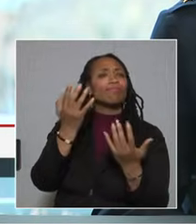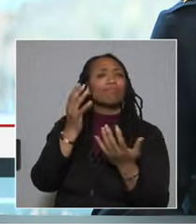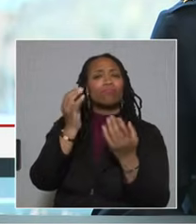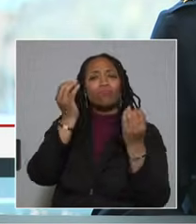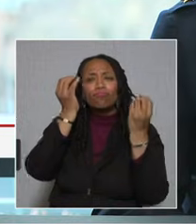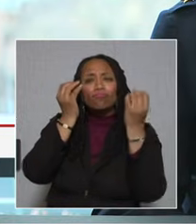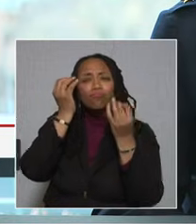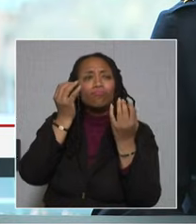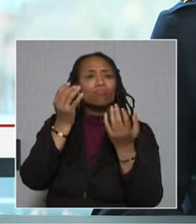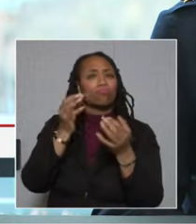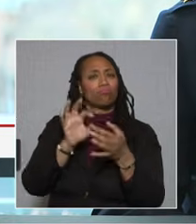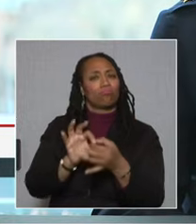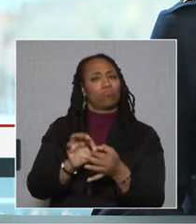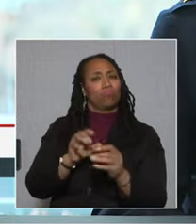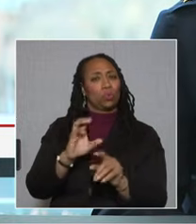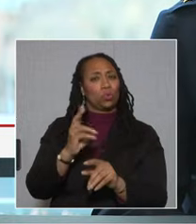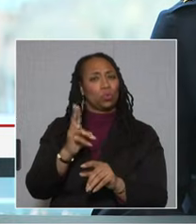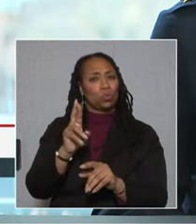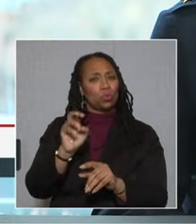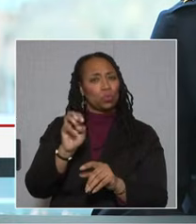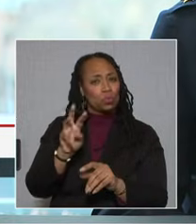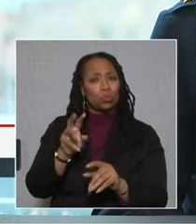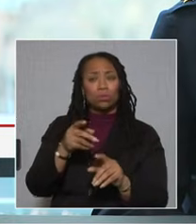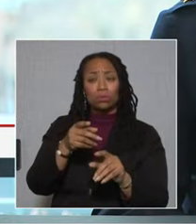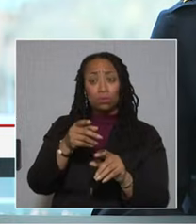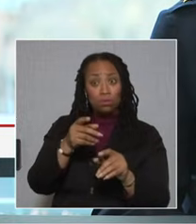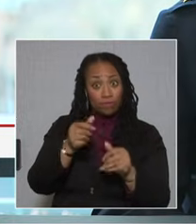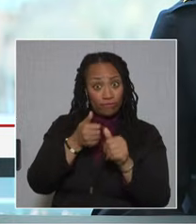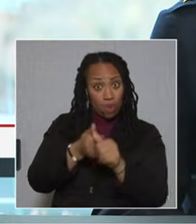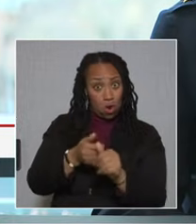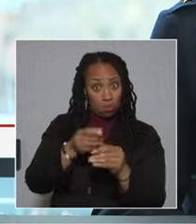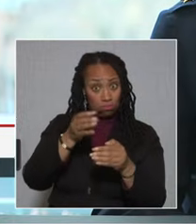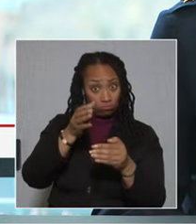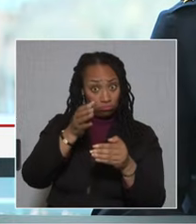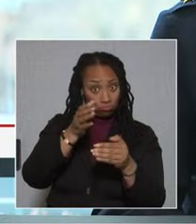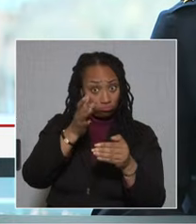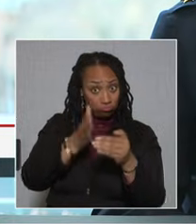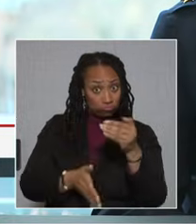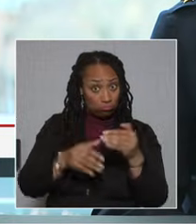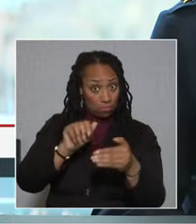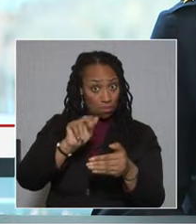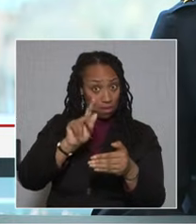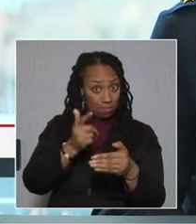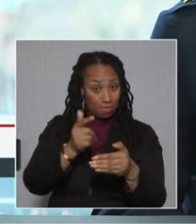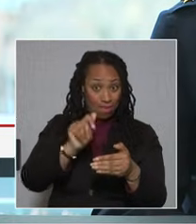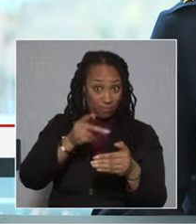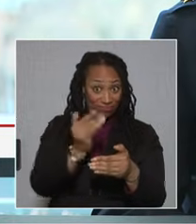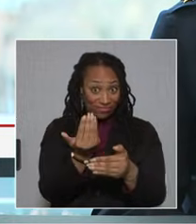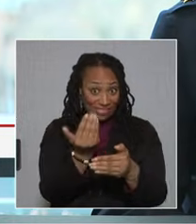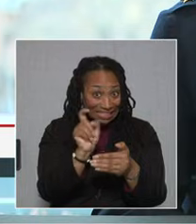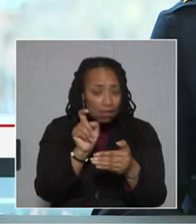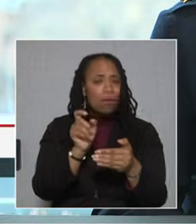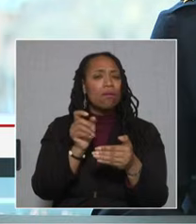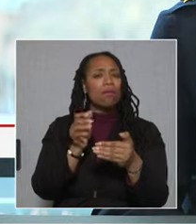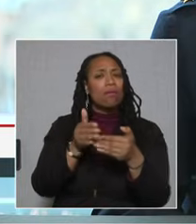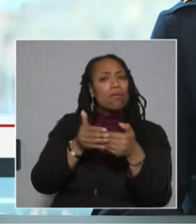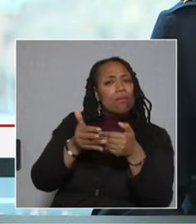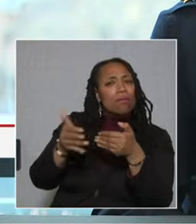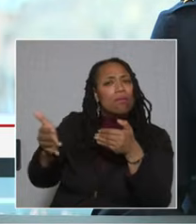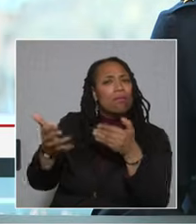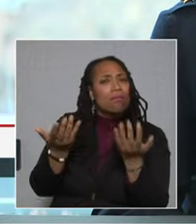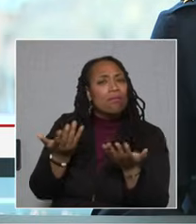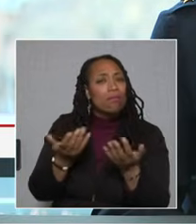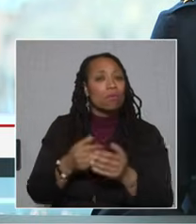acquiescence to that? Or is there anything in terms of programming that you see you can add, or, is the